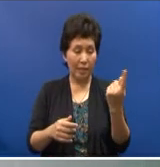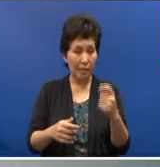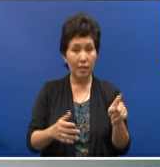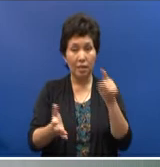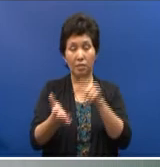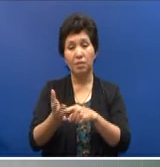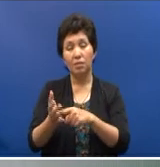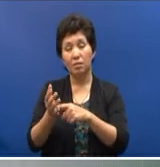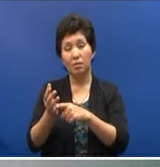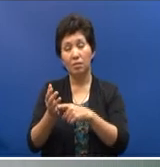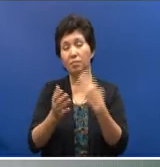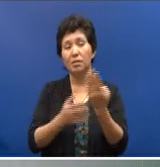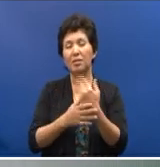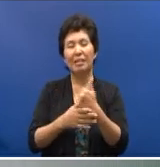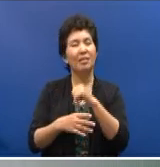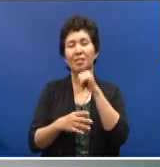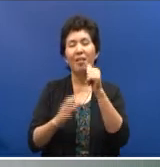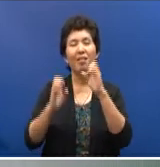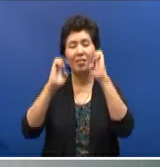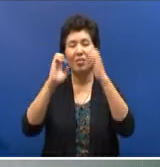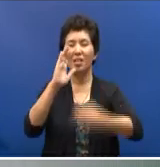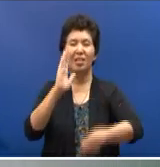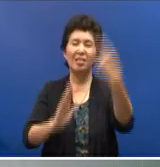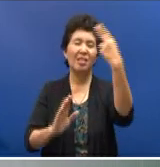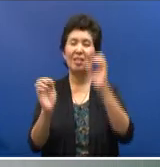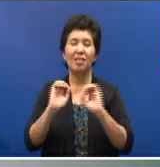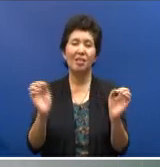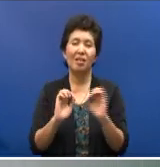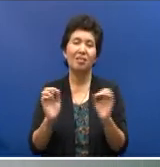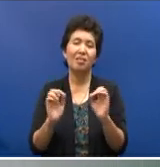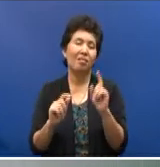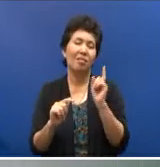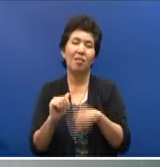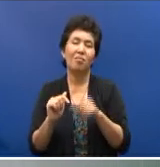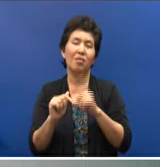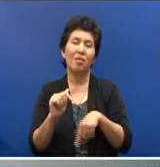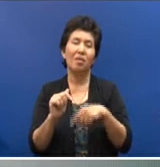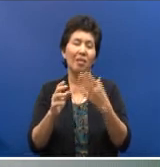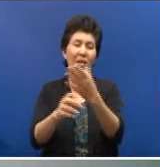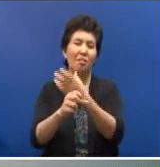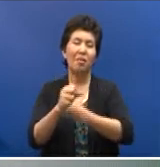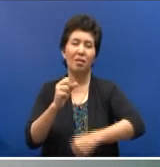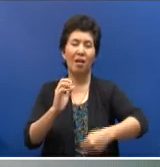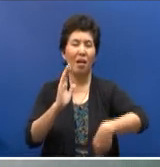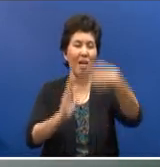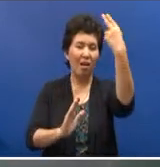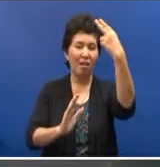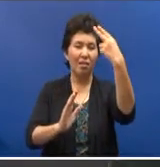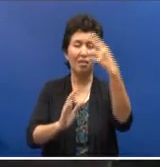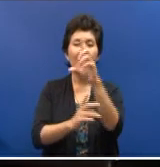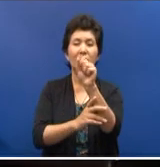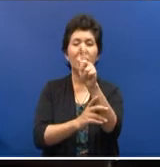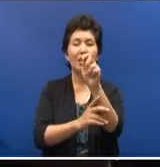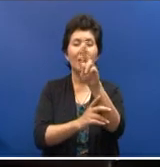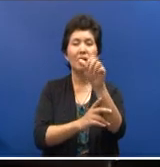are usually not highly educated and so are unable to achieve a higher social status. Okay, but if they